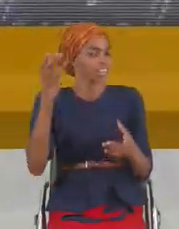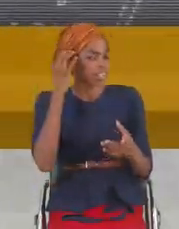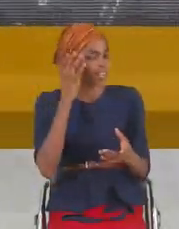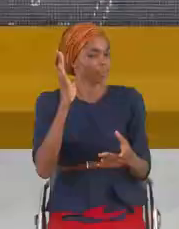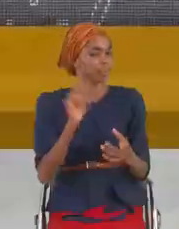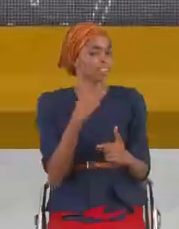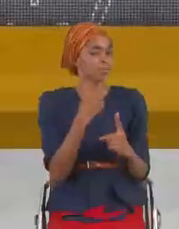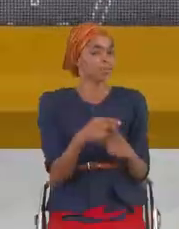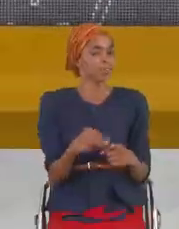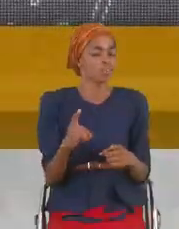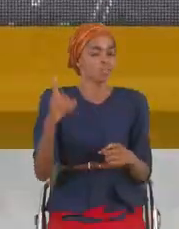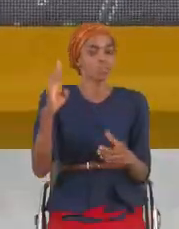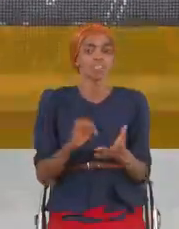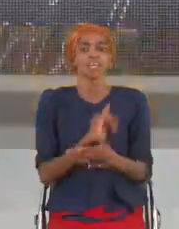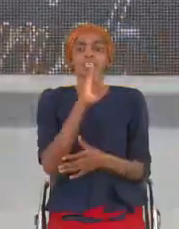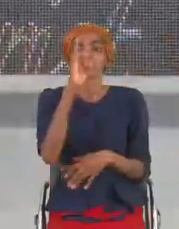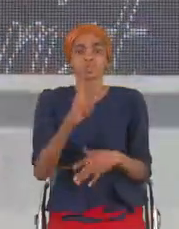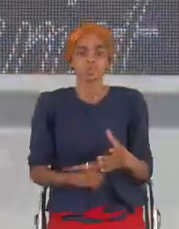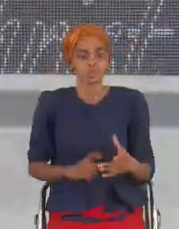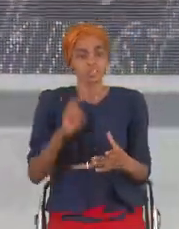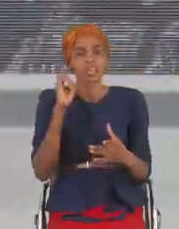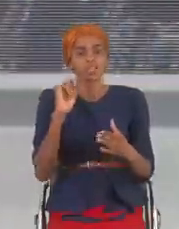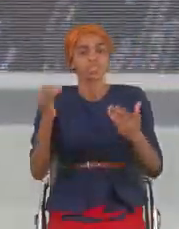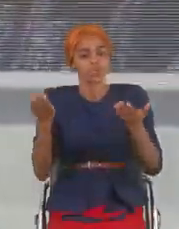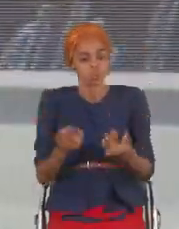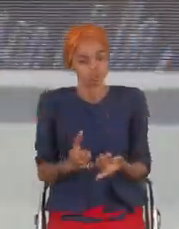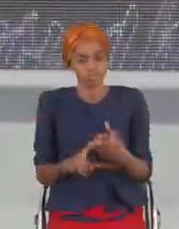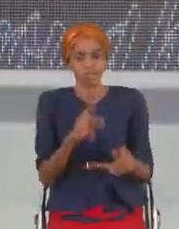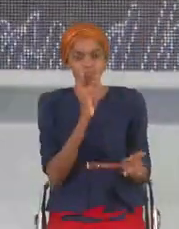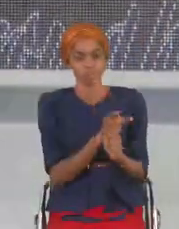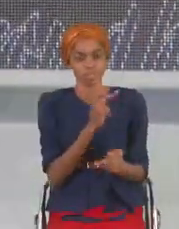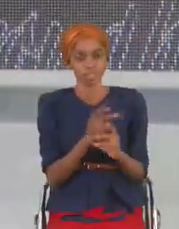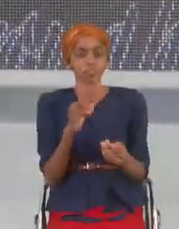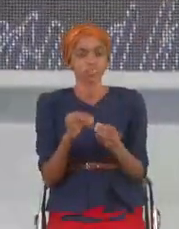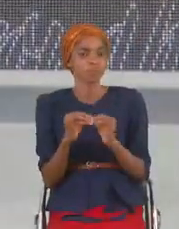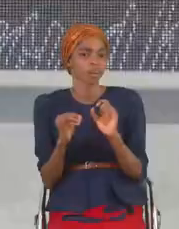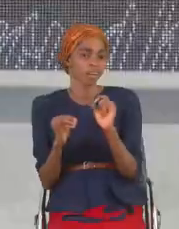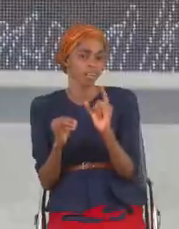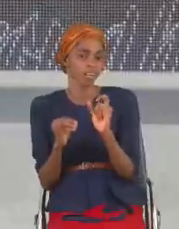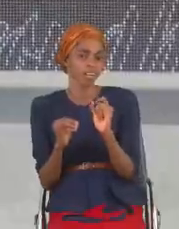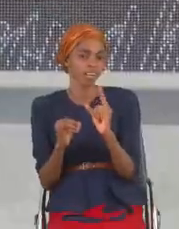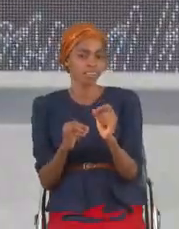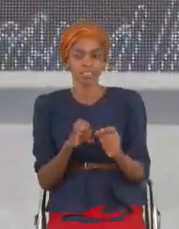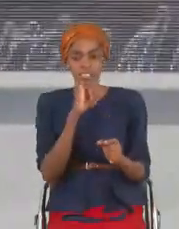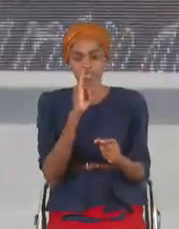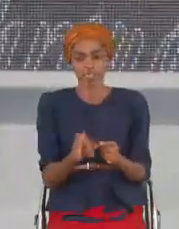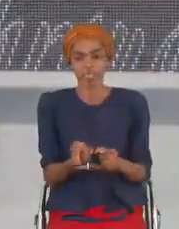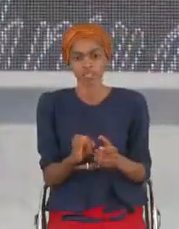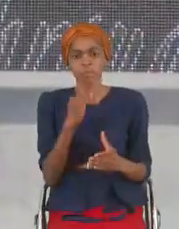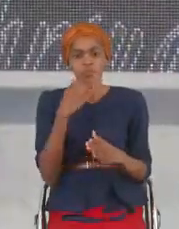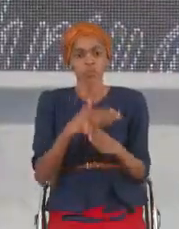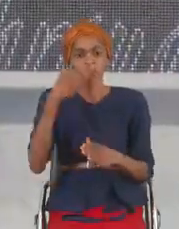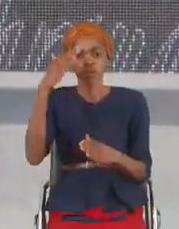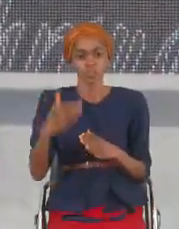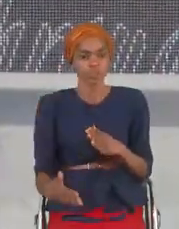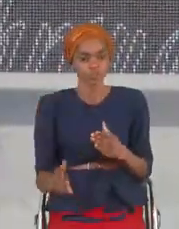that is what you want to preserve. Number 11 is total